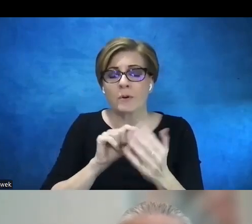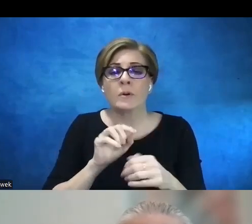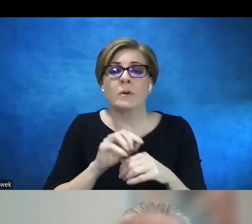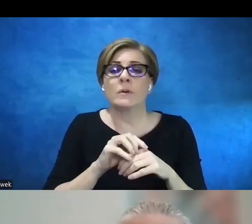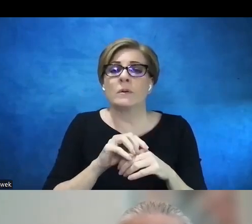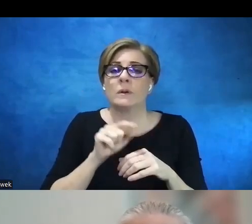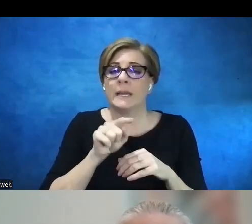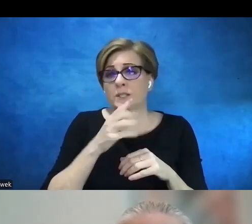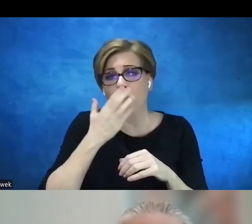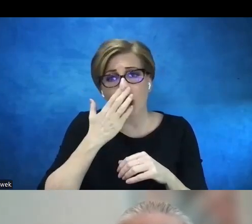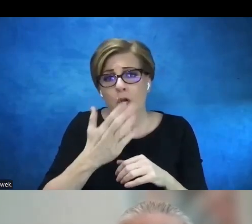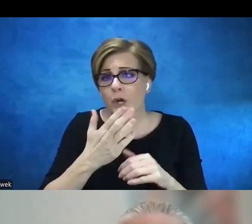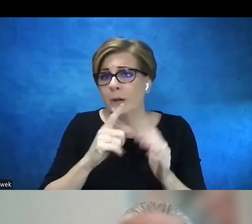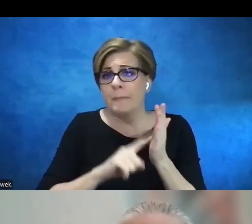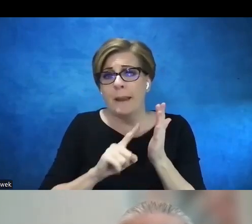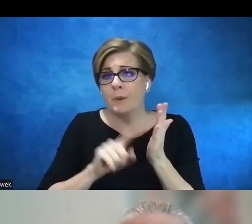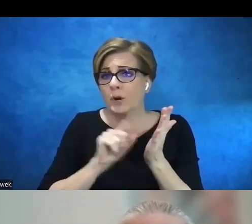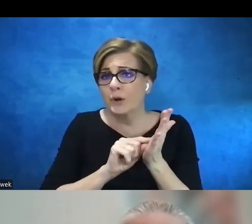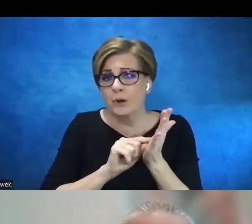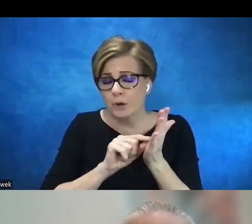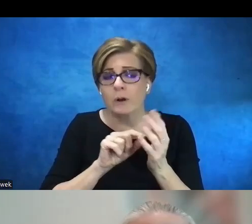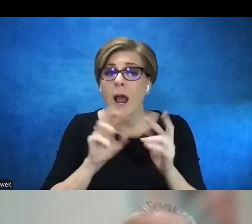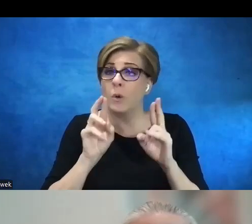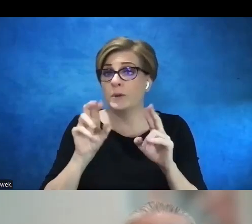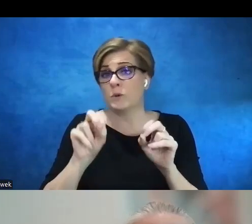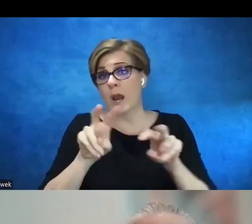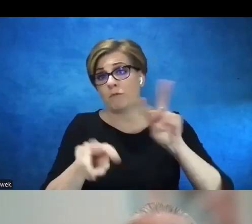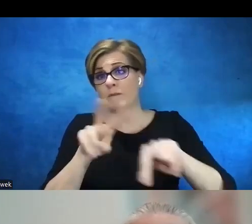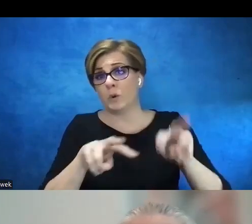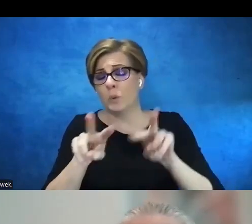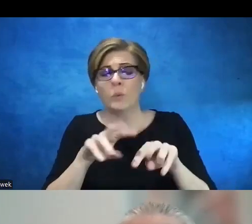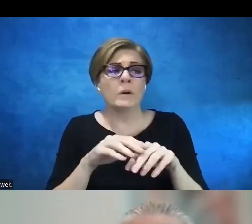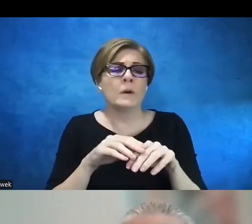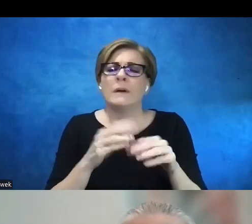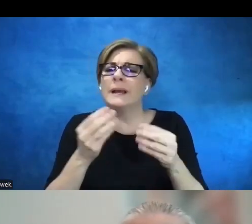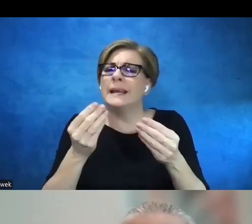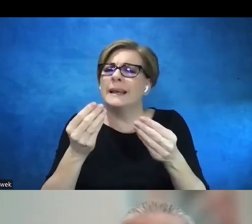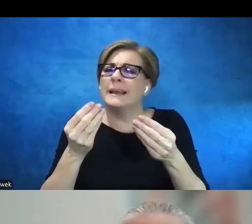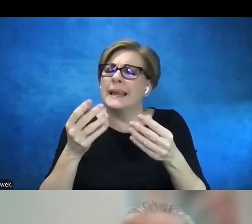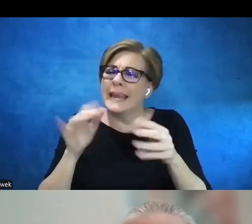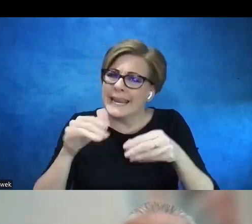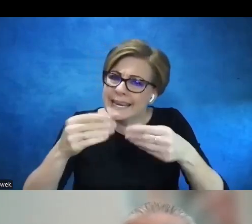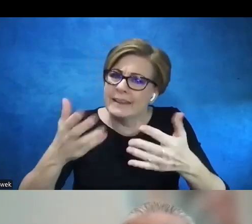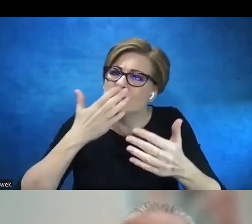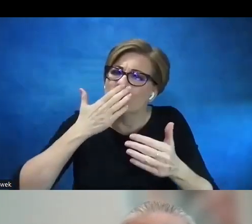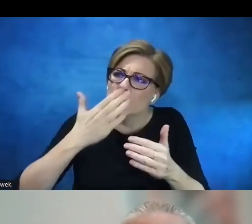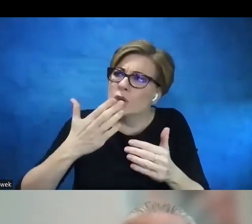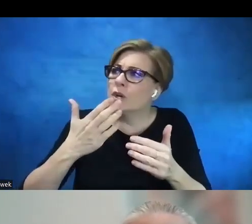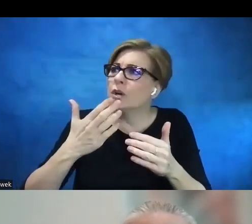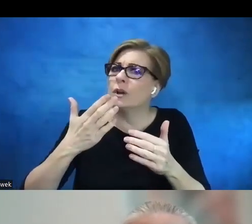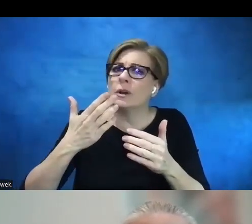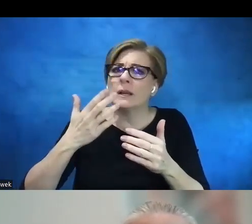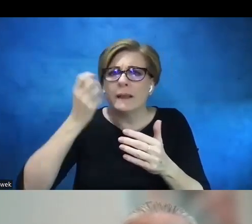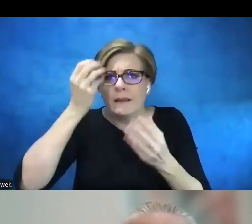paper. I hope that you'll be able to look at it. It gives some good insights on barriers to recruitment, retention, and